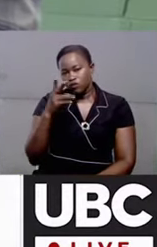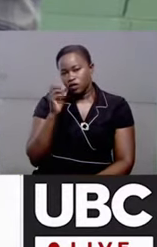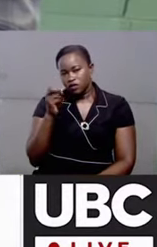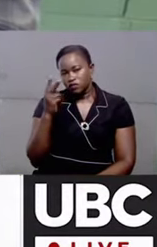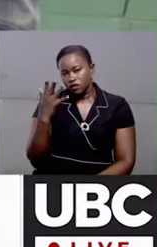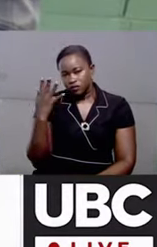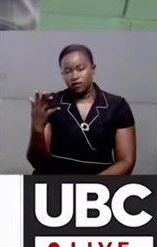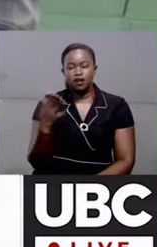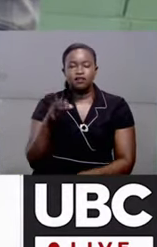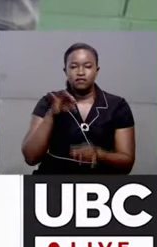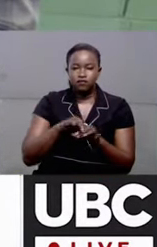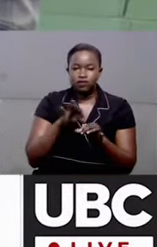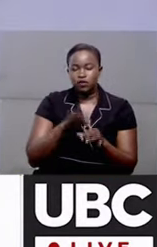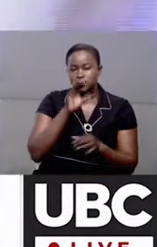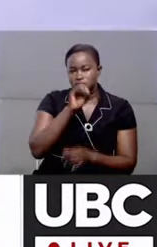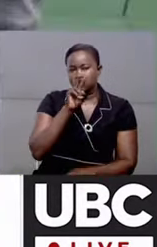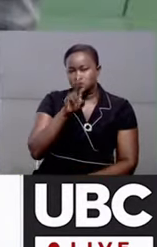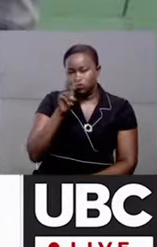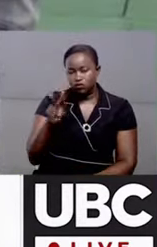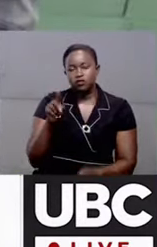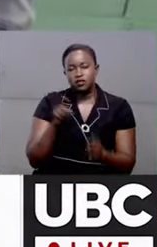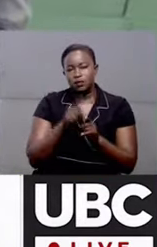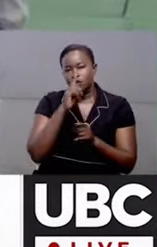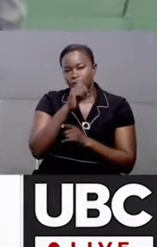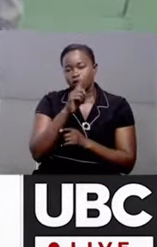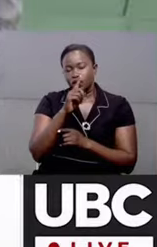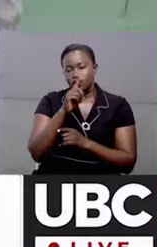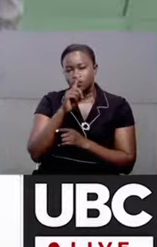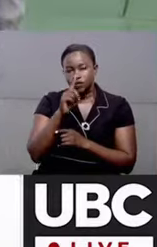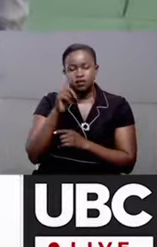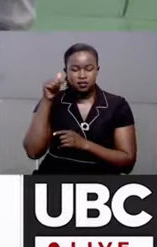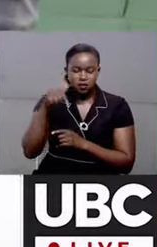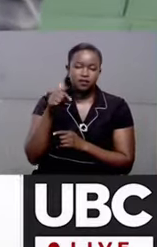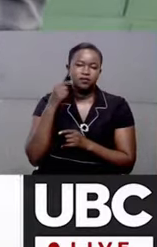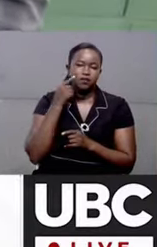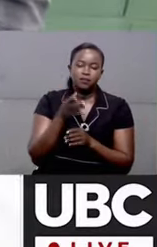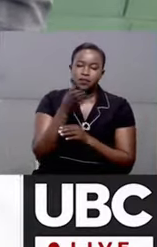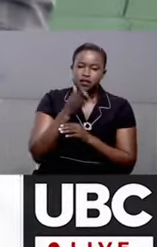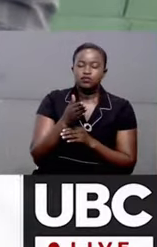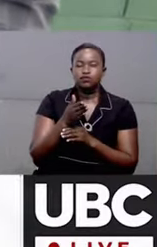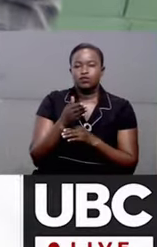2024-2025 for votes 022 and 117, Minister of Tourism, Wildlife and Antiquities.